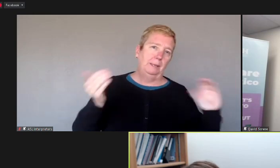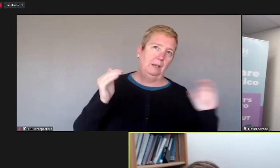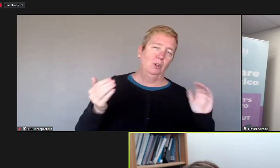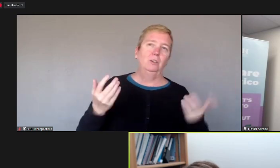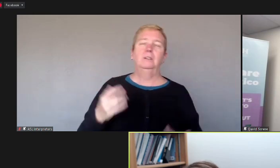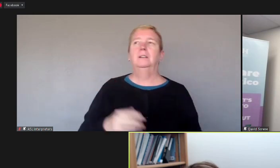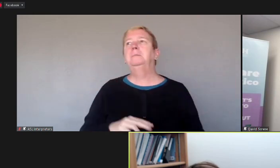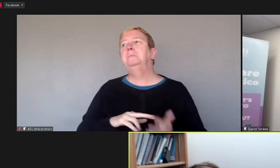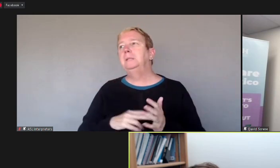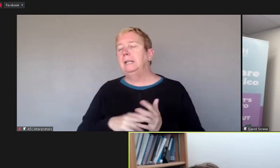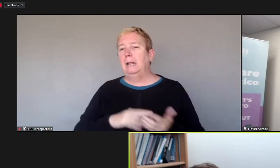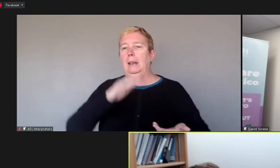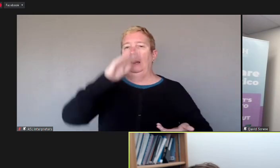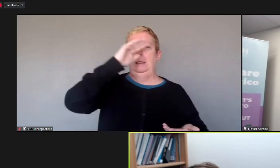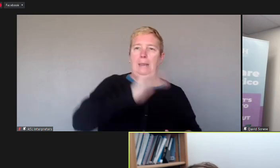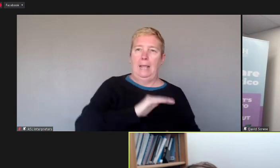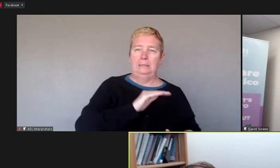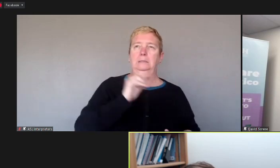severe